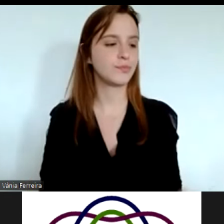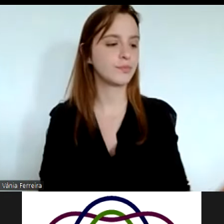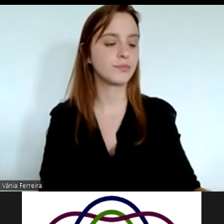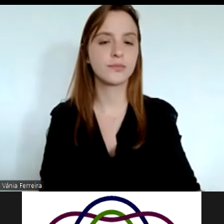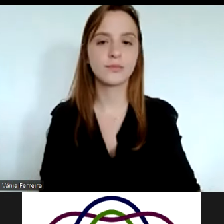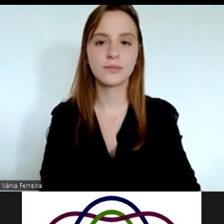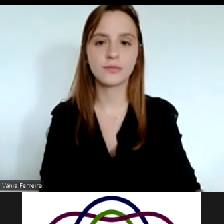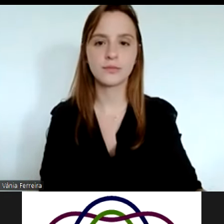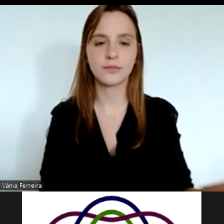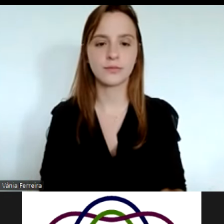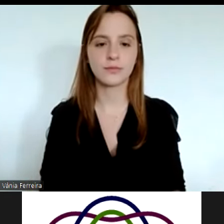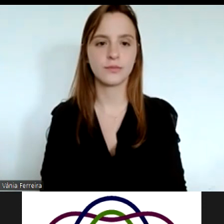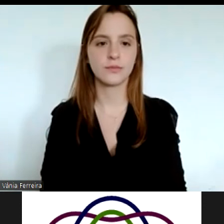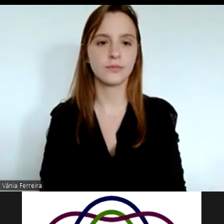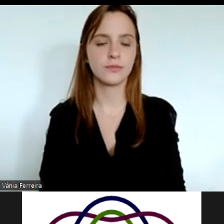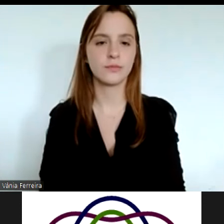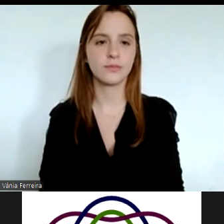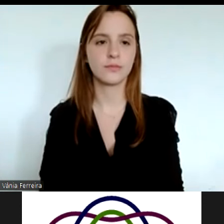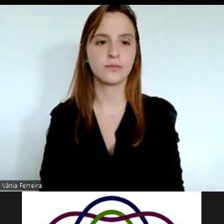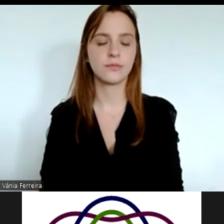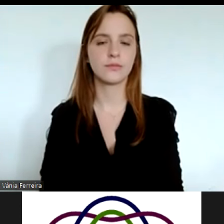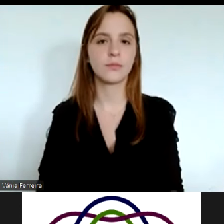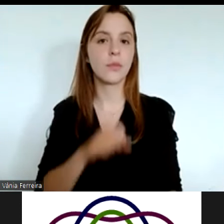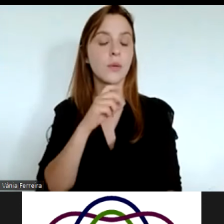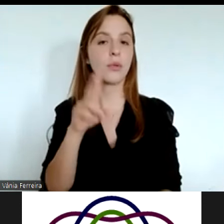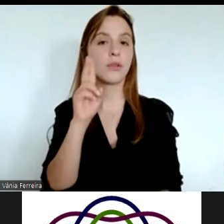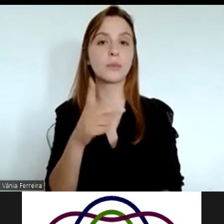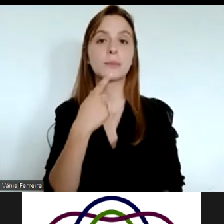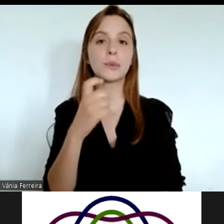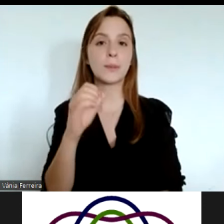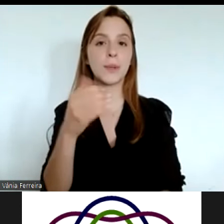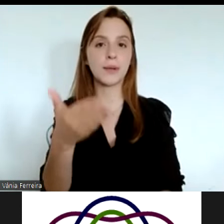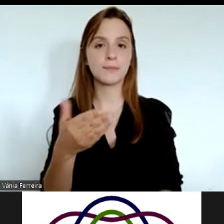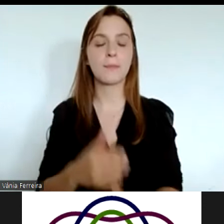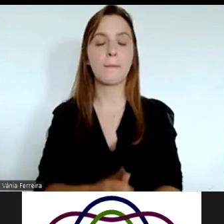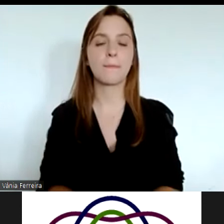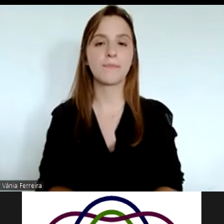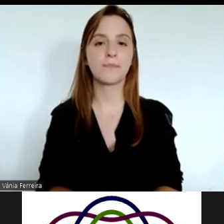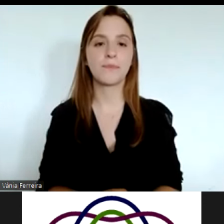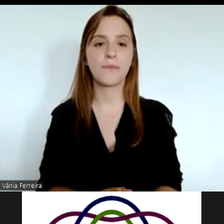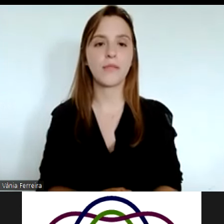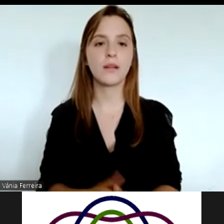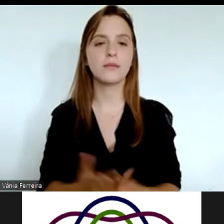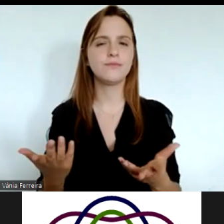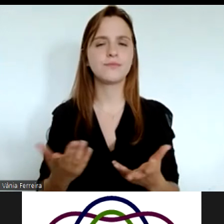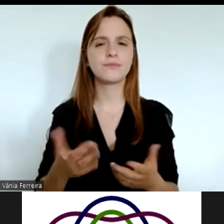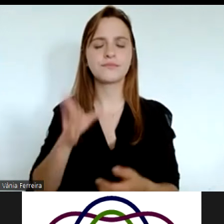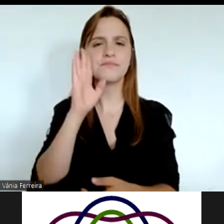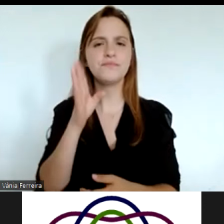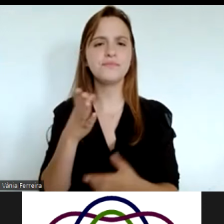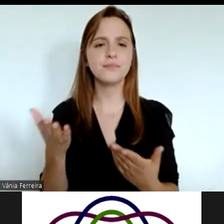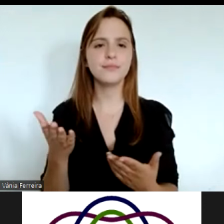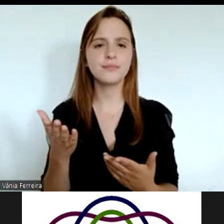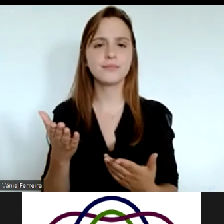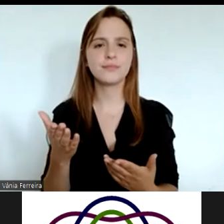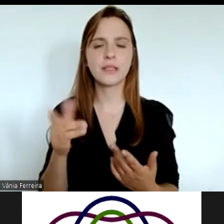Okay, you should see now the first poll where the question is, do you know who to turn to if